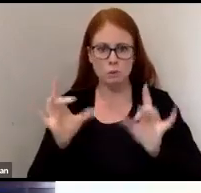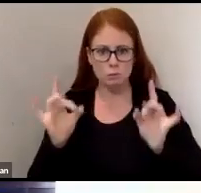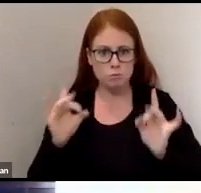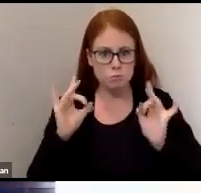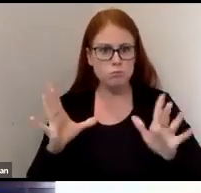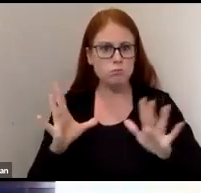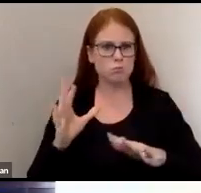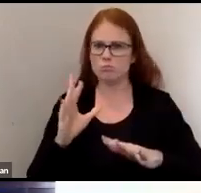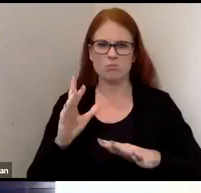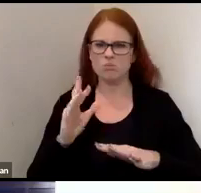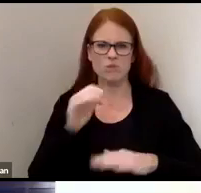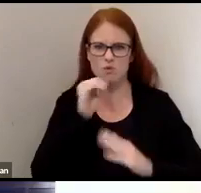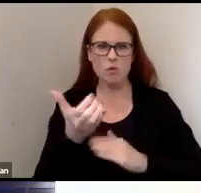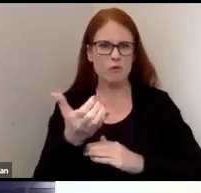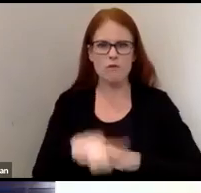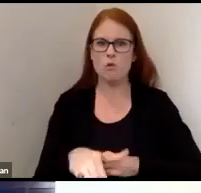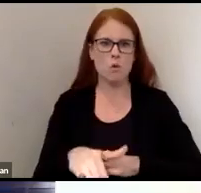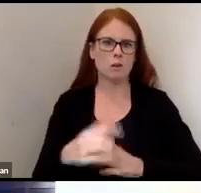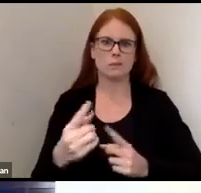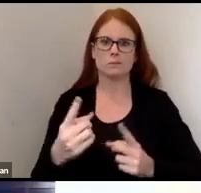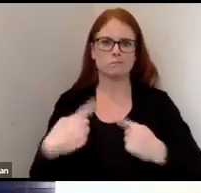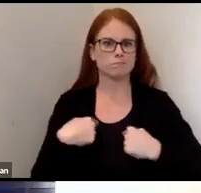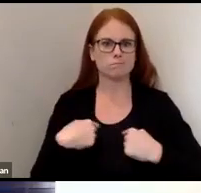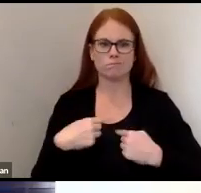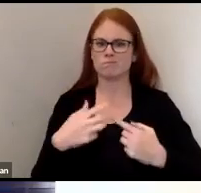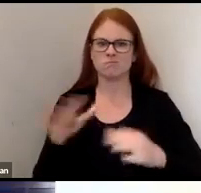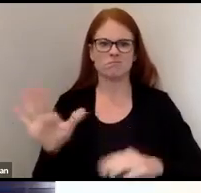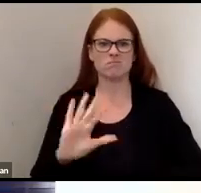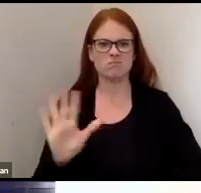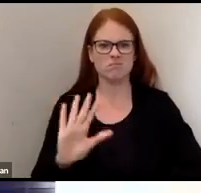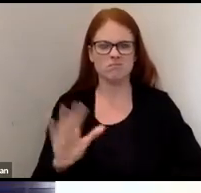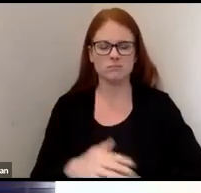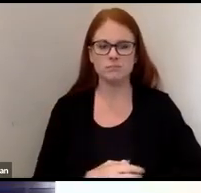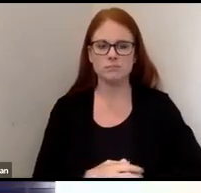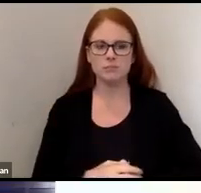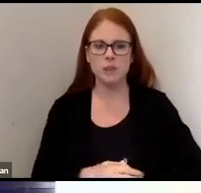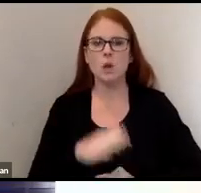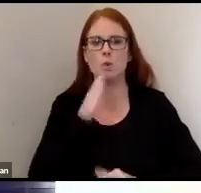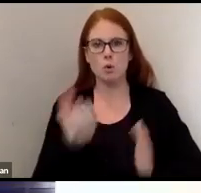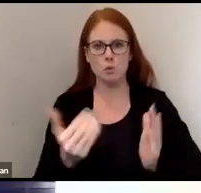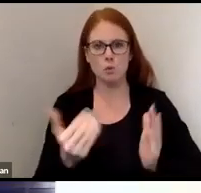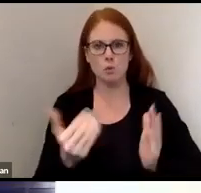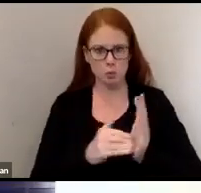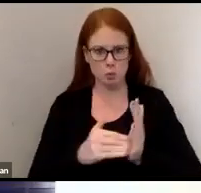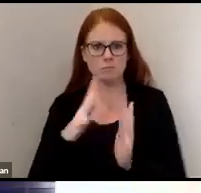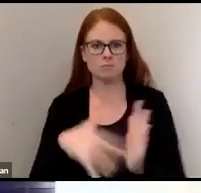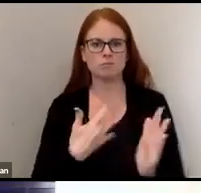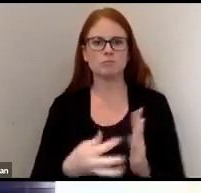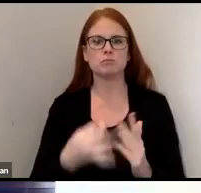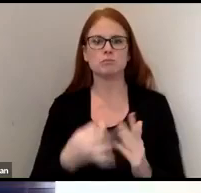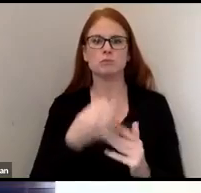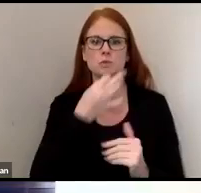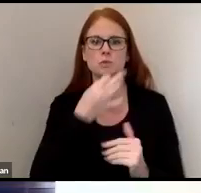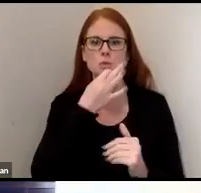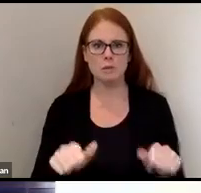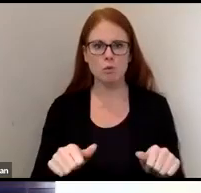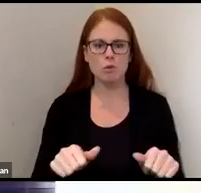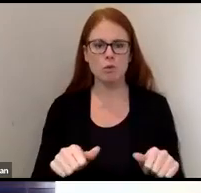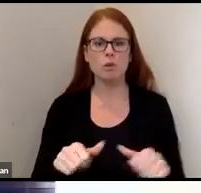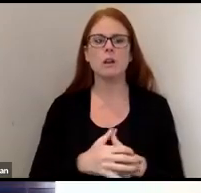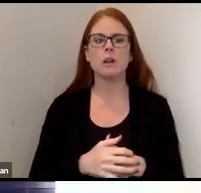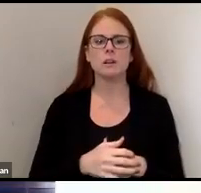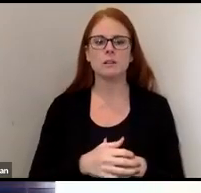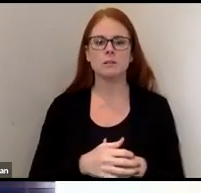don't make the appointment or cancel close to the date, that's fine. We will rebook you as soon as we can. We want